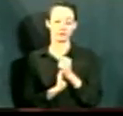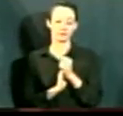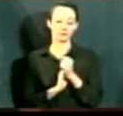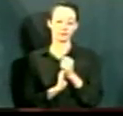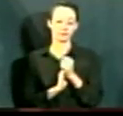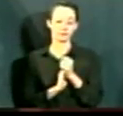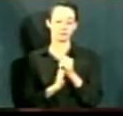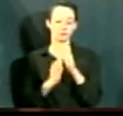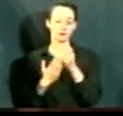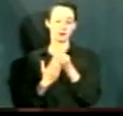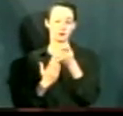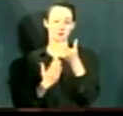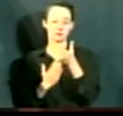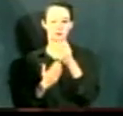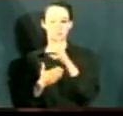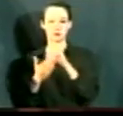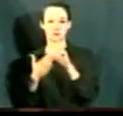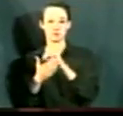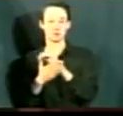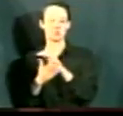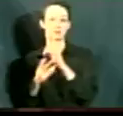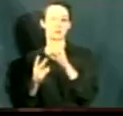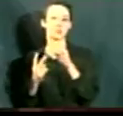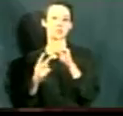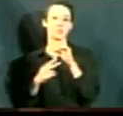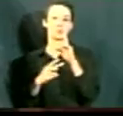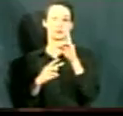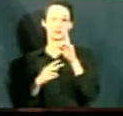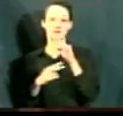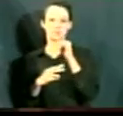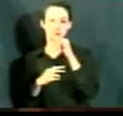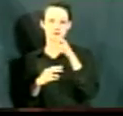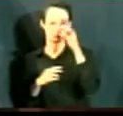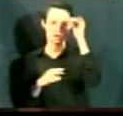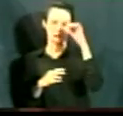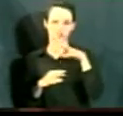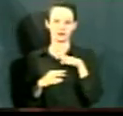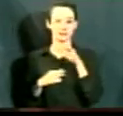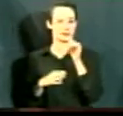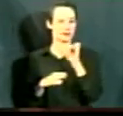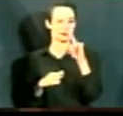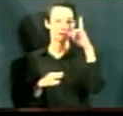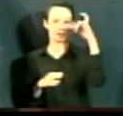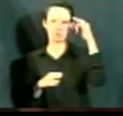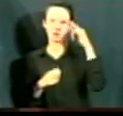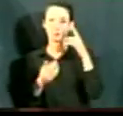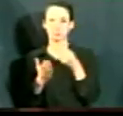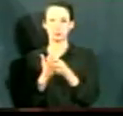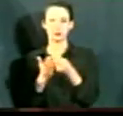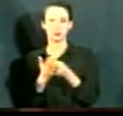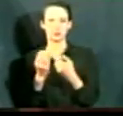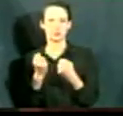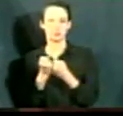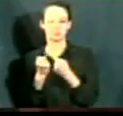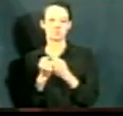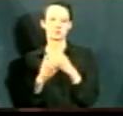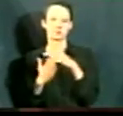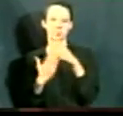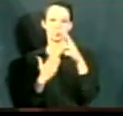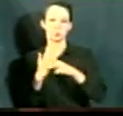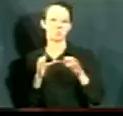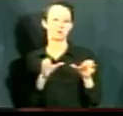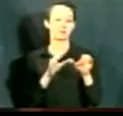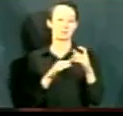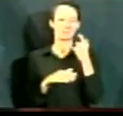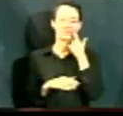on the basis of sex in any federally funded education program or activity. I have recently met with Knox County's current Title